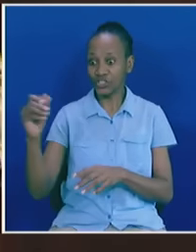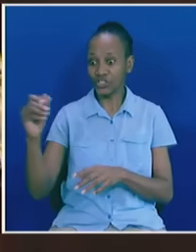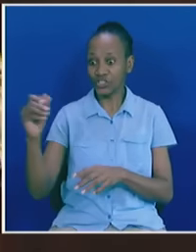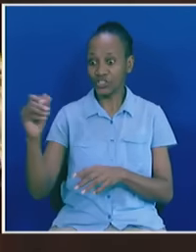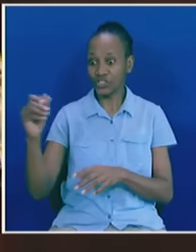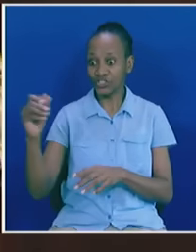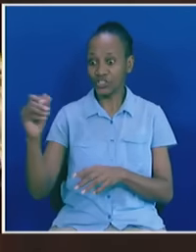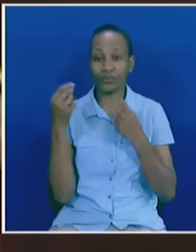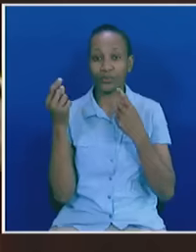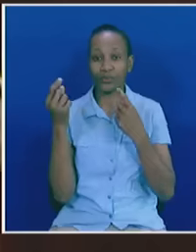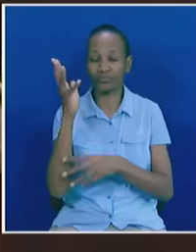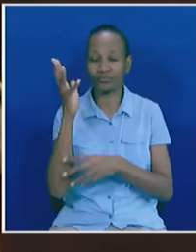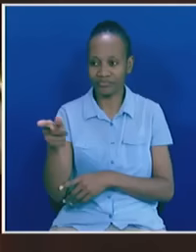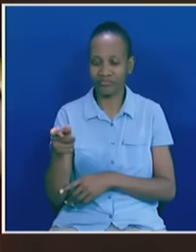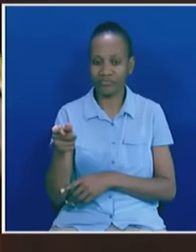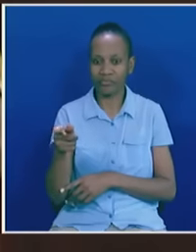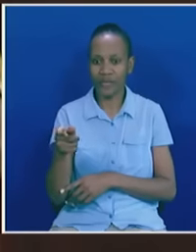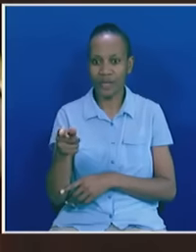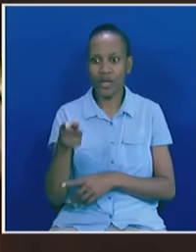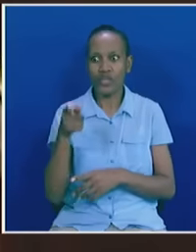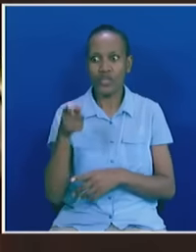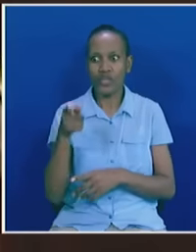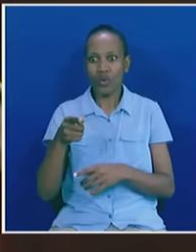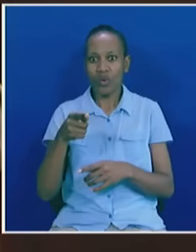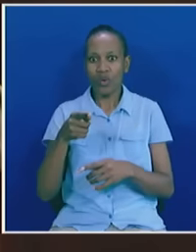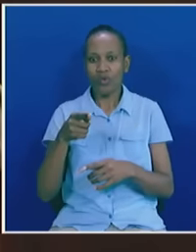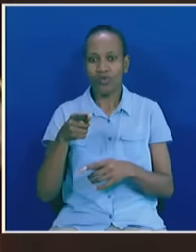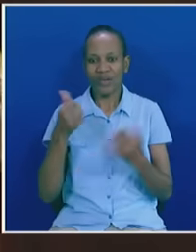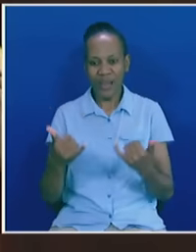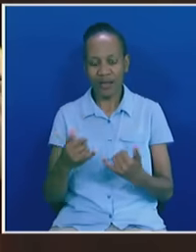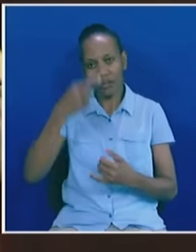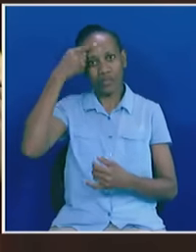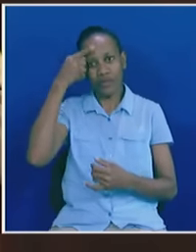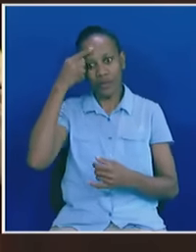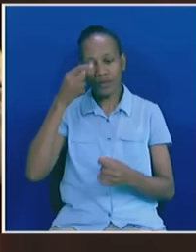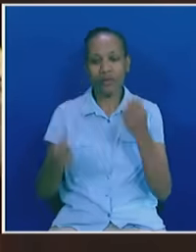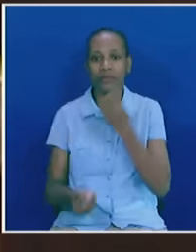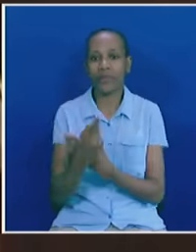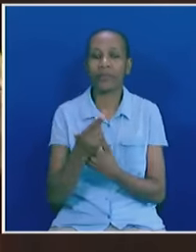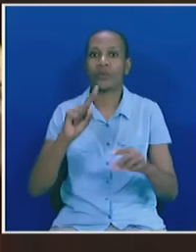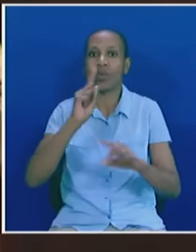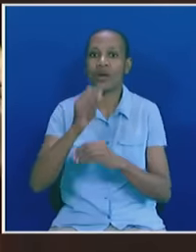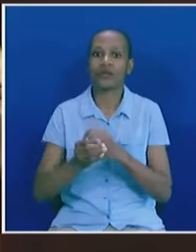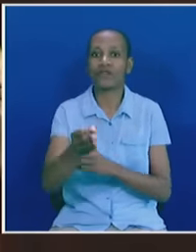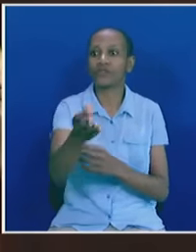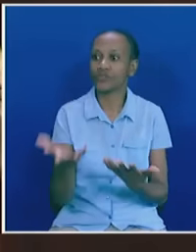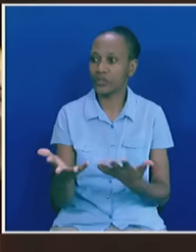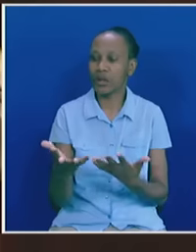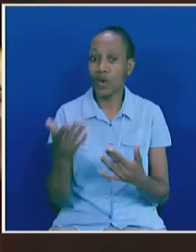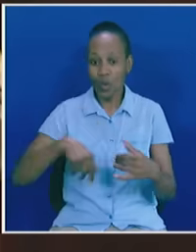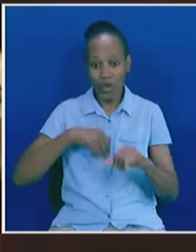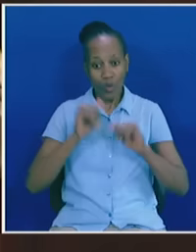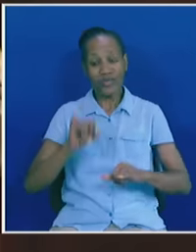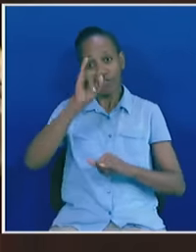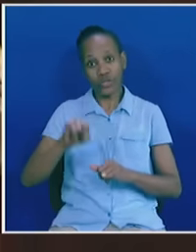Why are you preempting the results of an IG appointment? Because that process is within the JSCI as we are talking